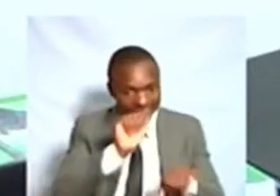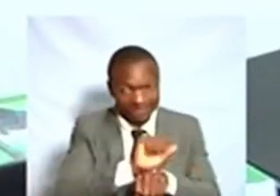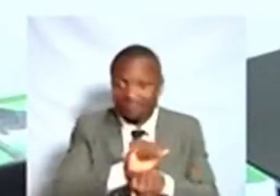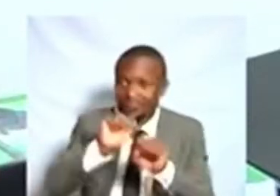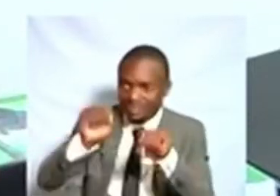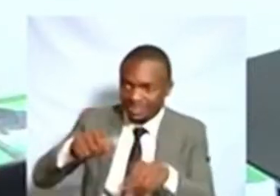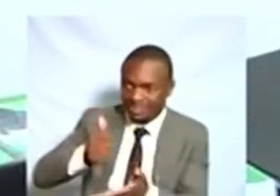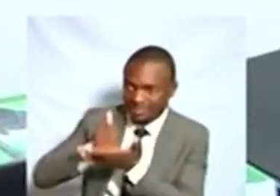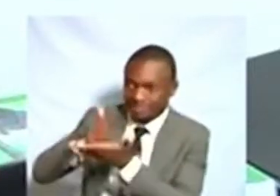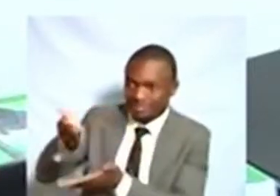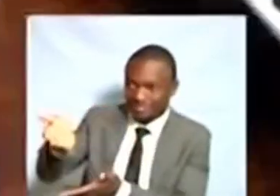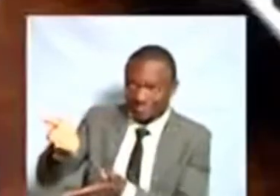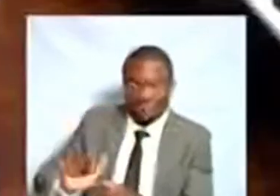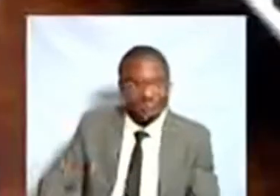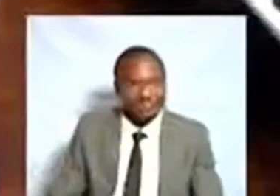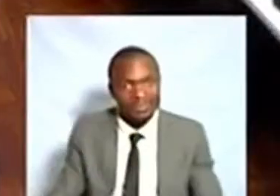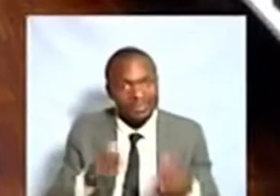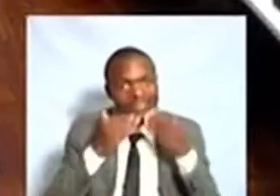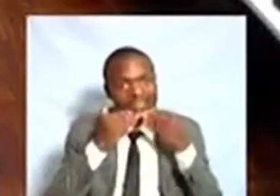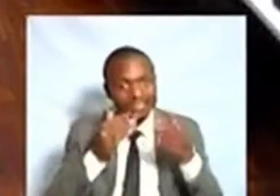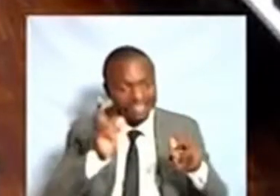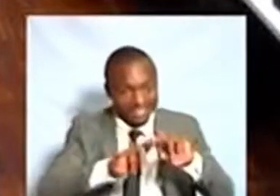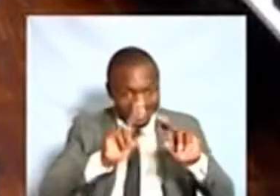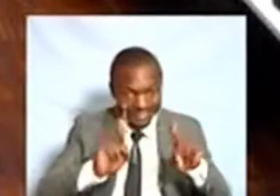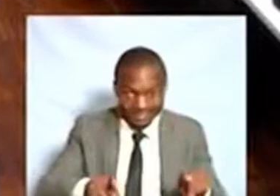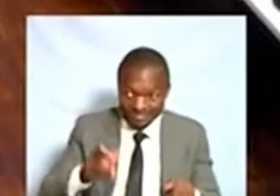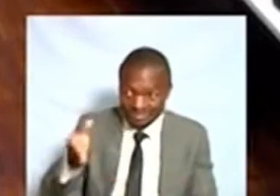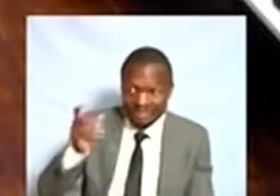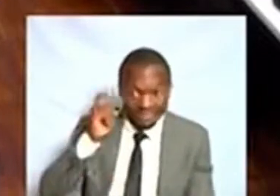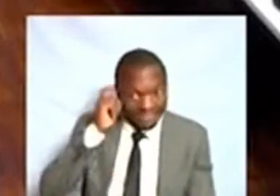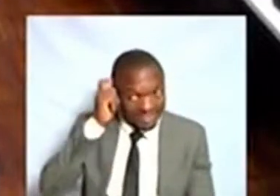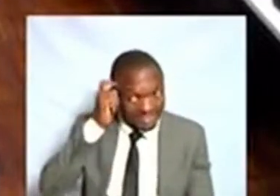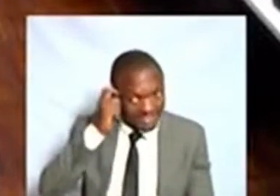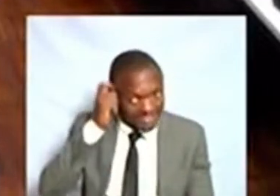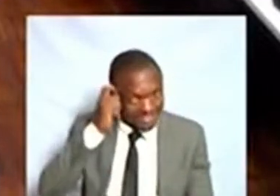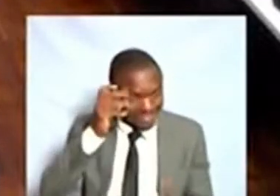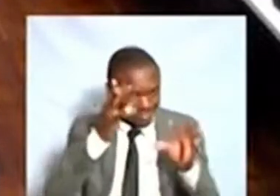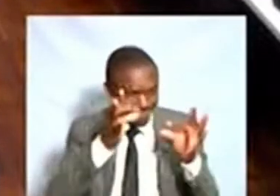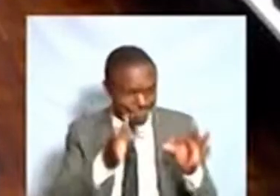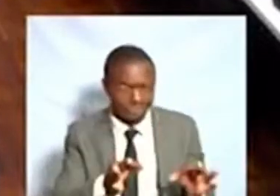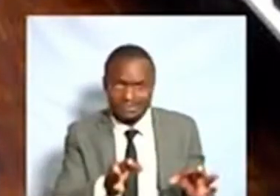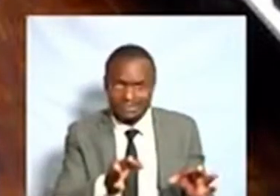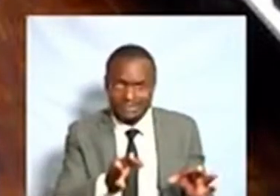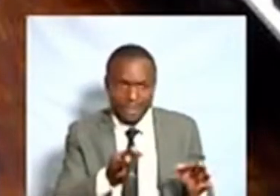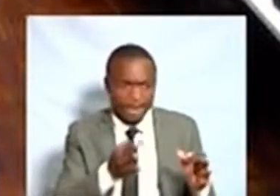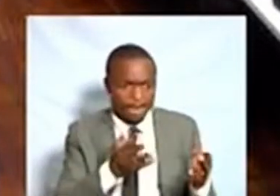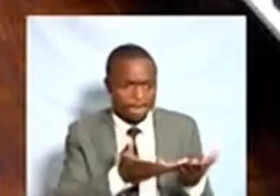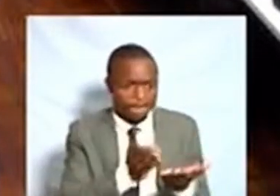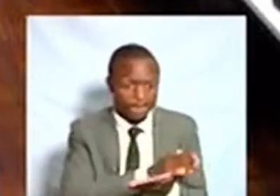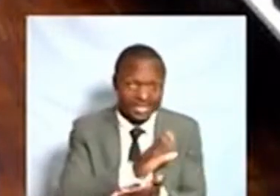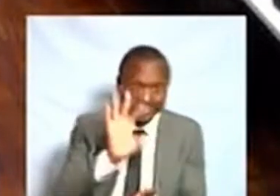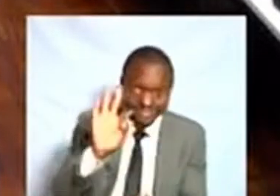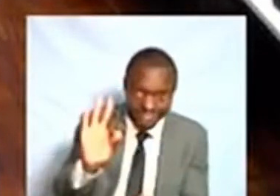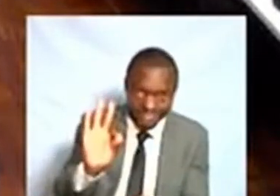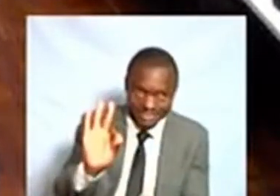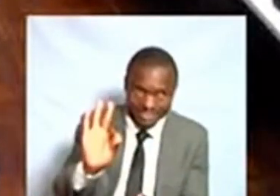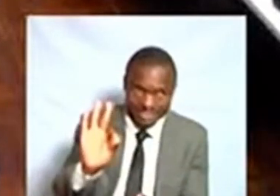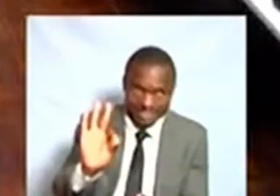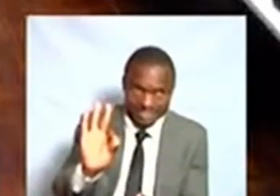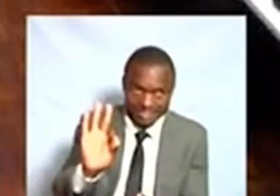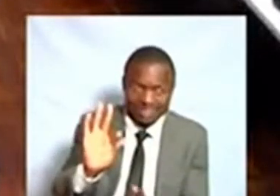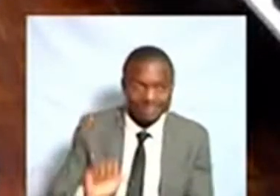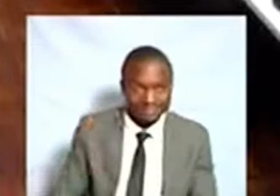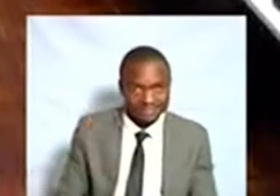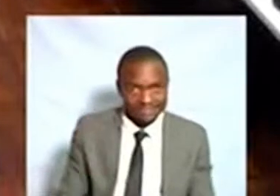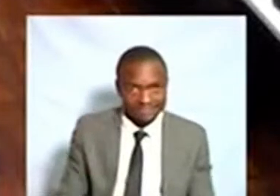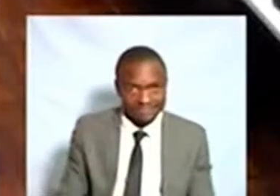help. Thank you, Chair. I think if we go to page 9, Page nine. the image